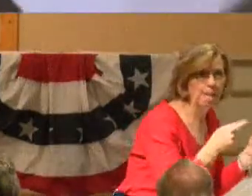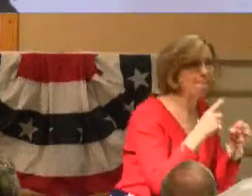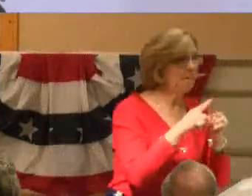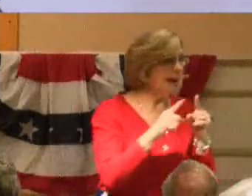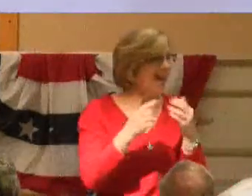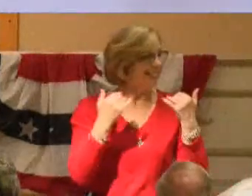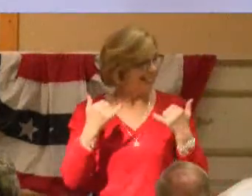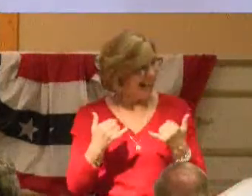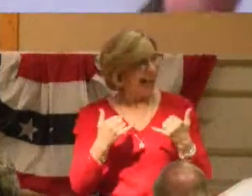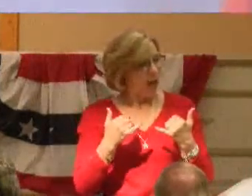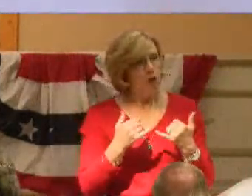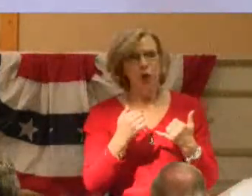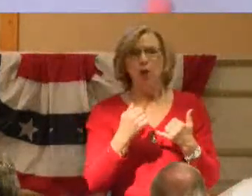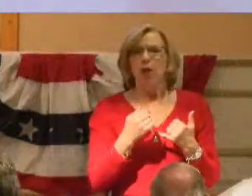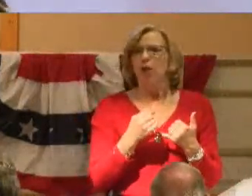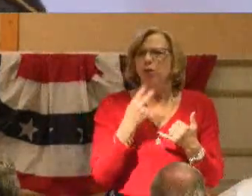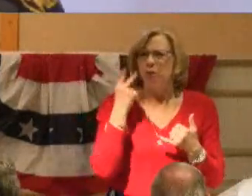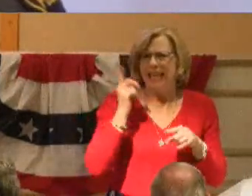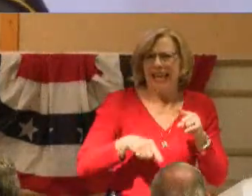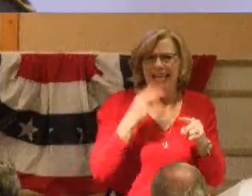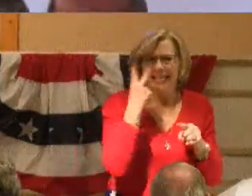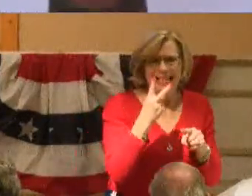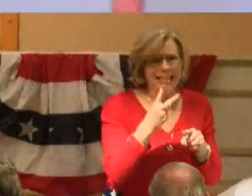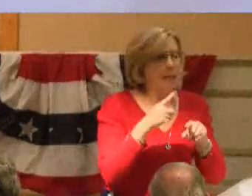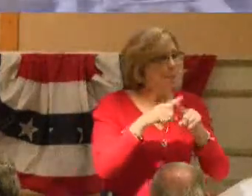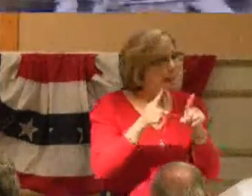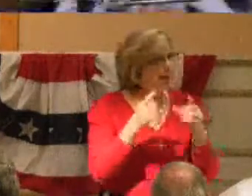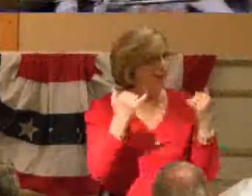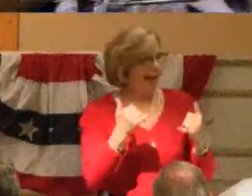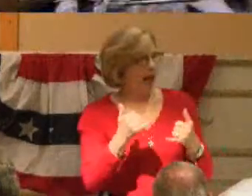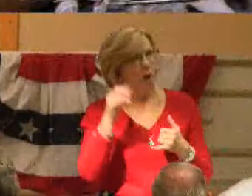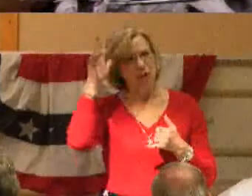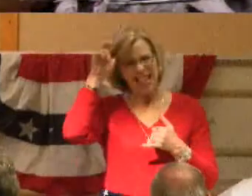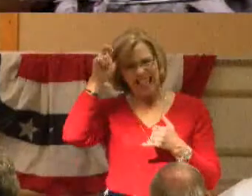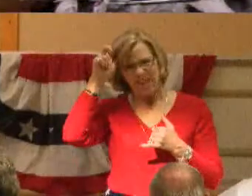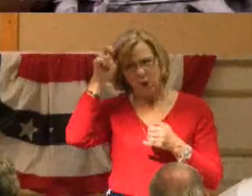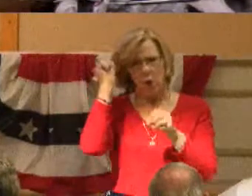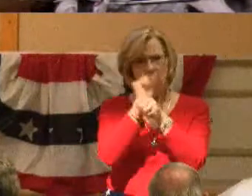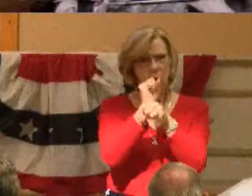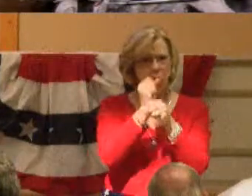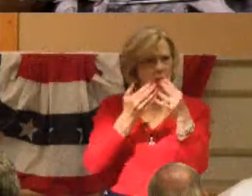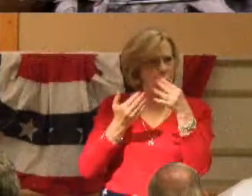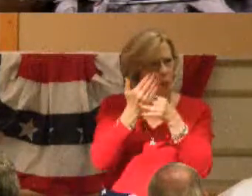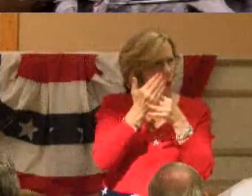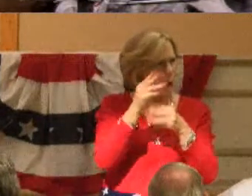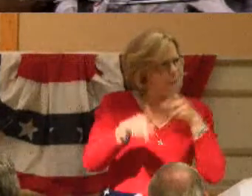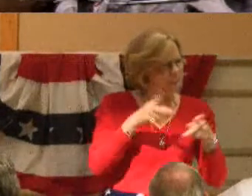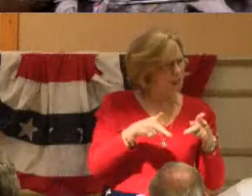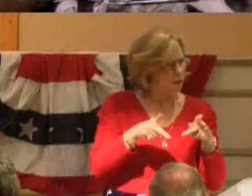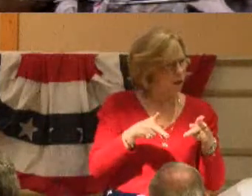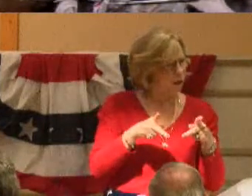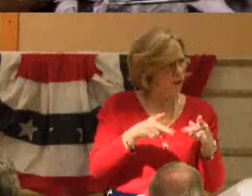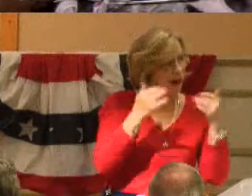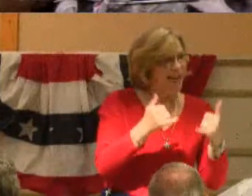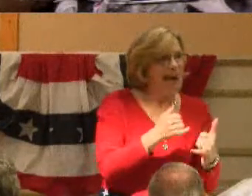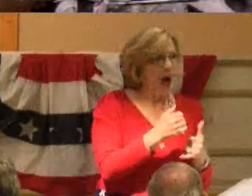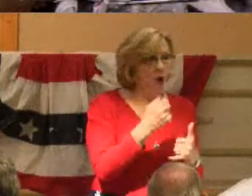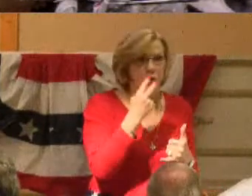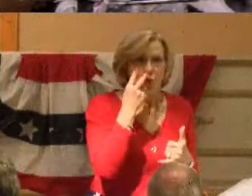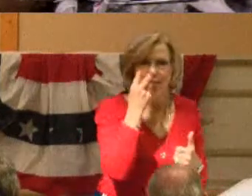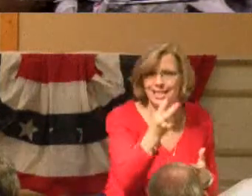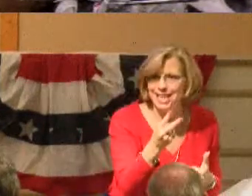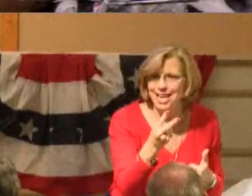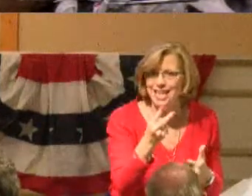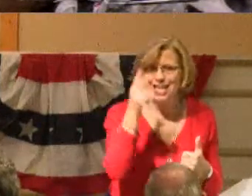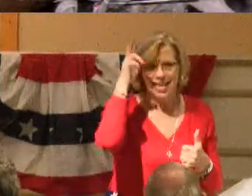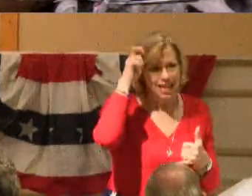through people. And then you can see the product of evil. So it is no thing, but